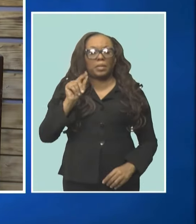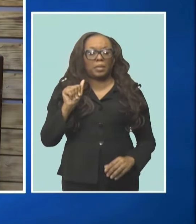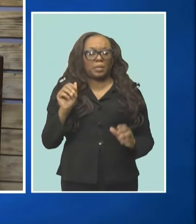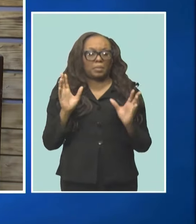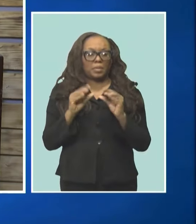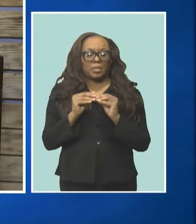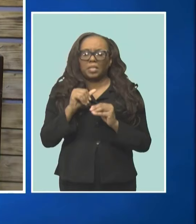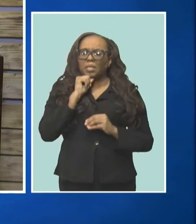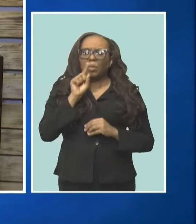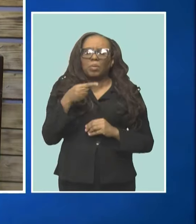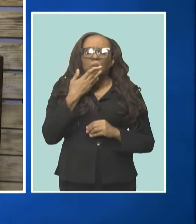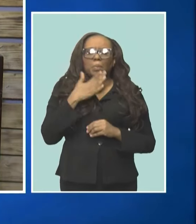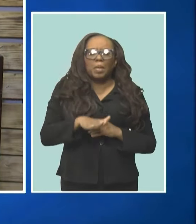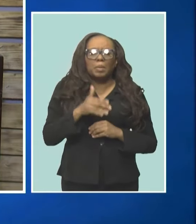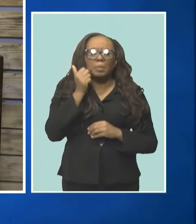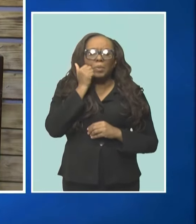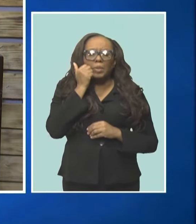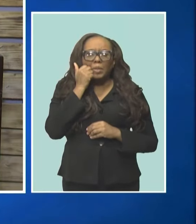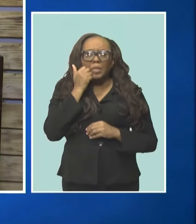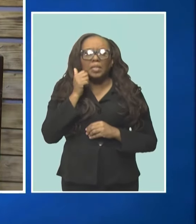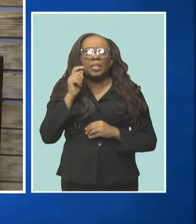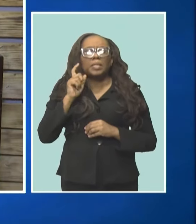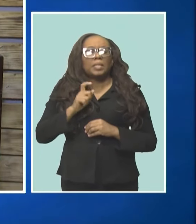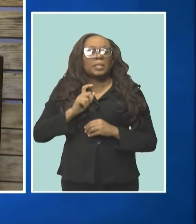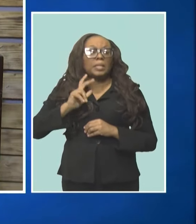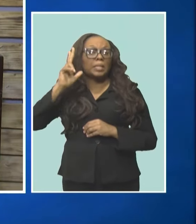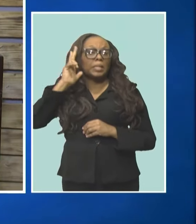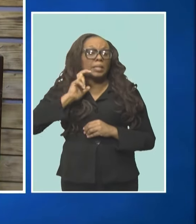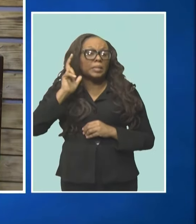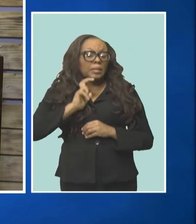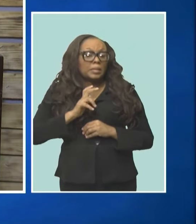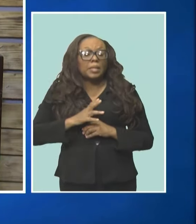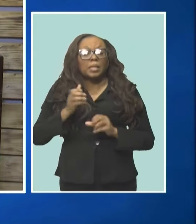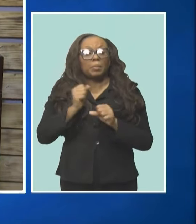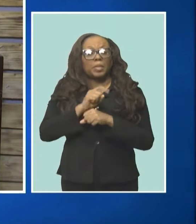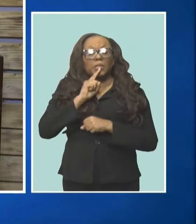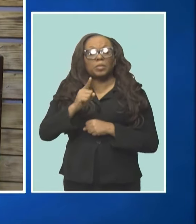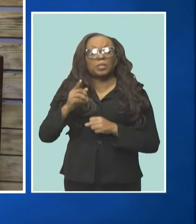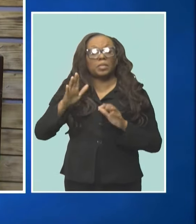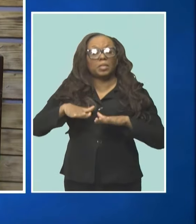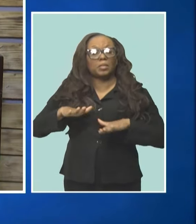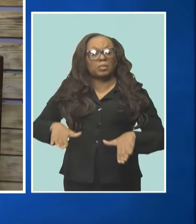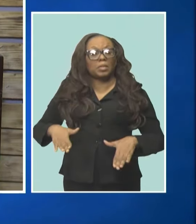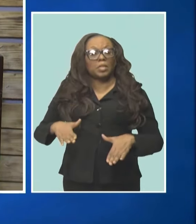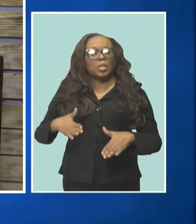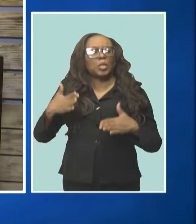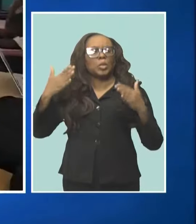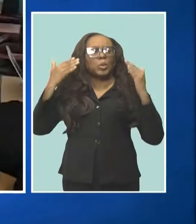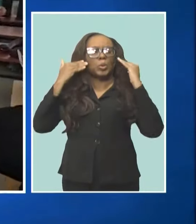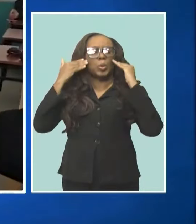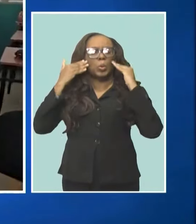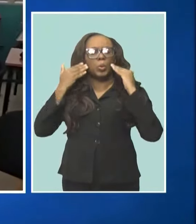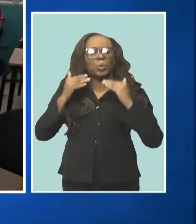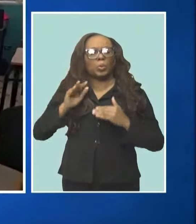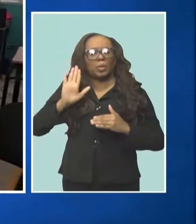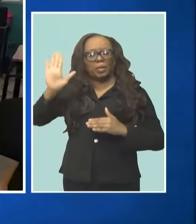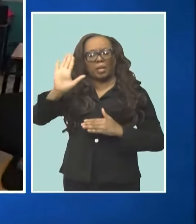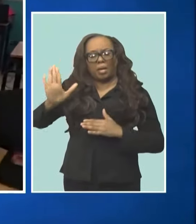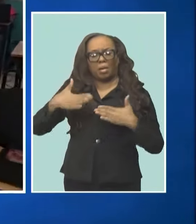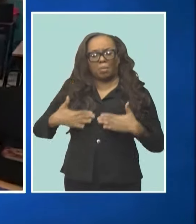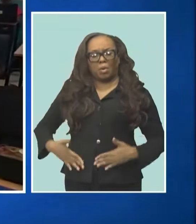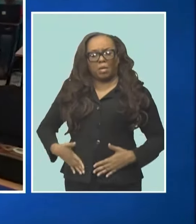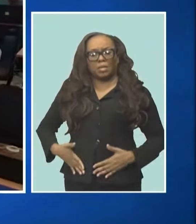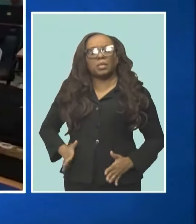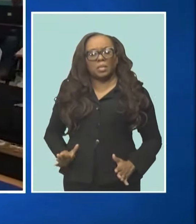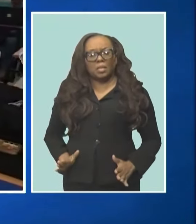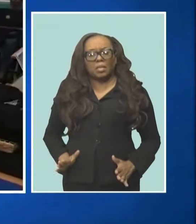just a bad period and that they need to listen to their children's bodies, because it is not just a bad period. As I keep saying, I keep repeating it, it's not just a